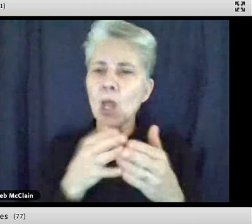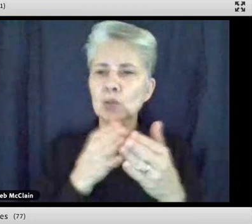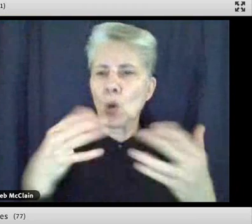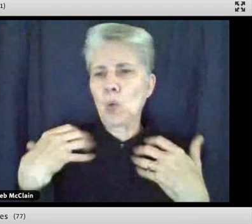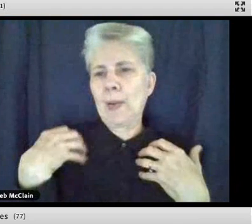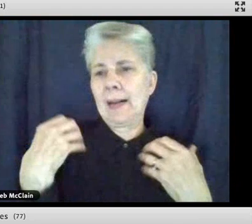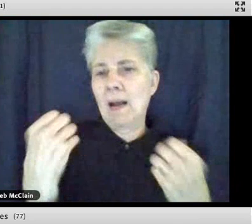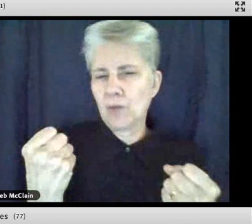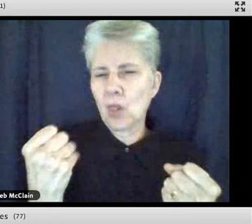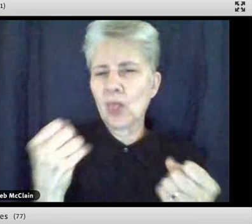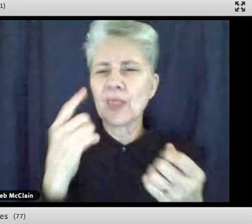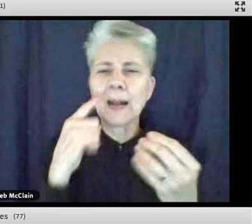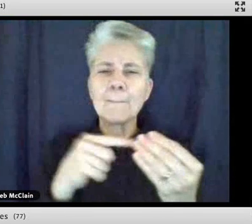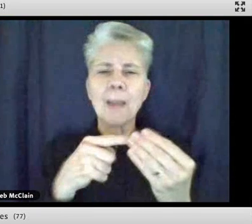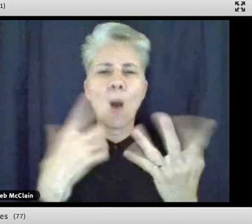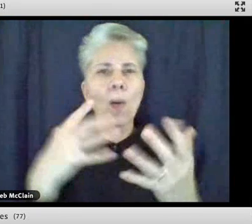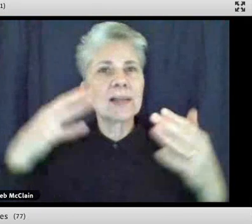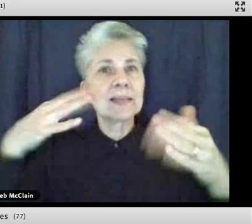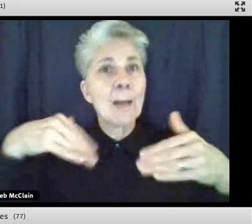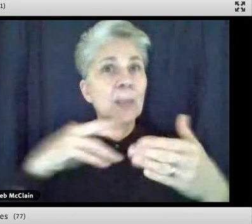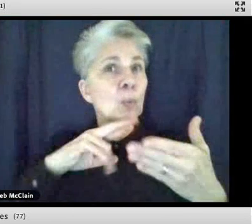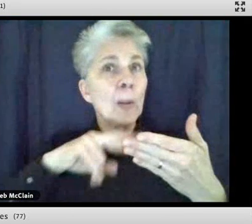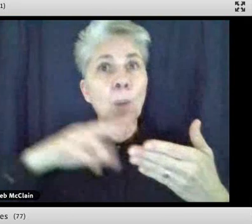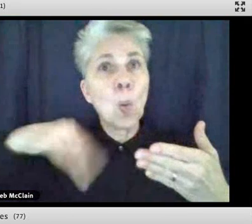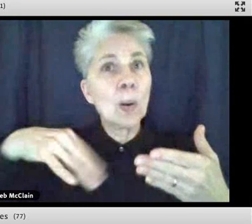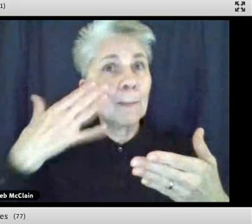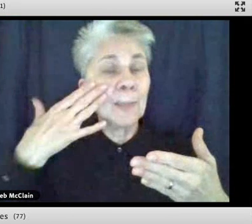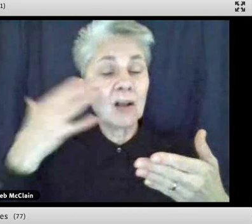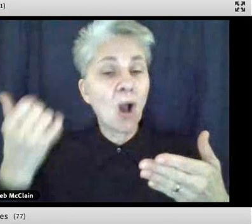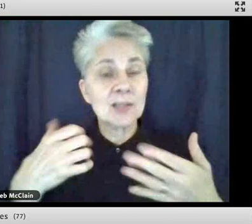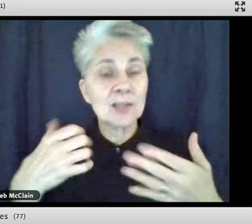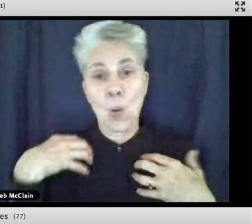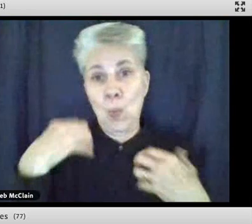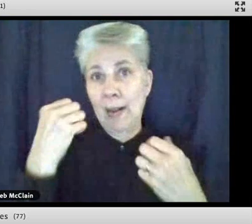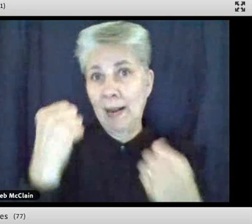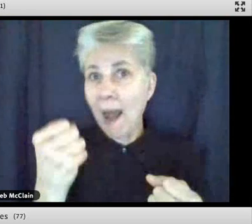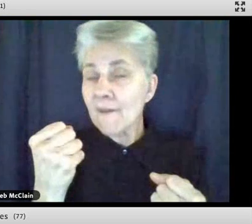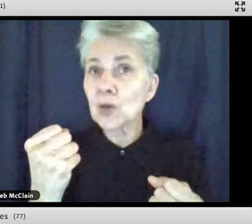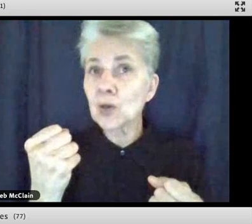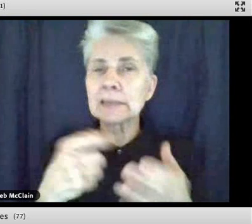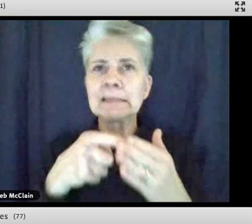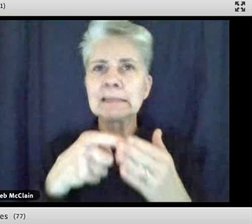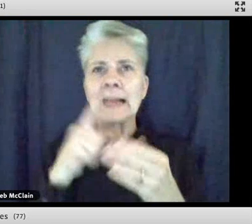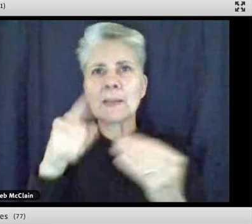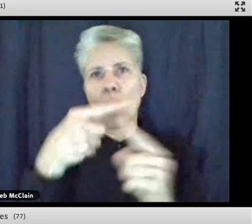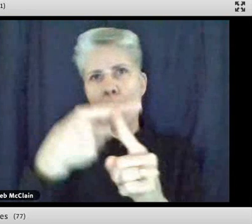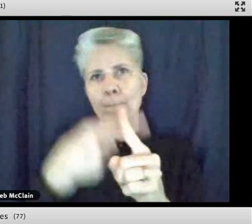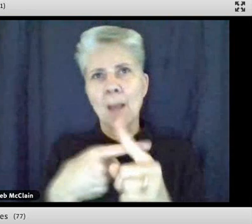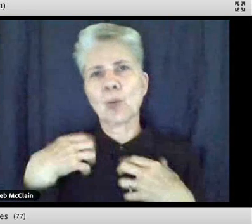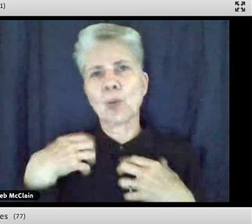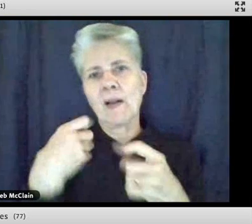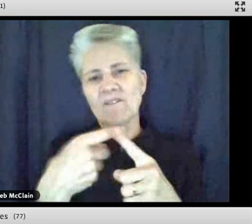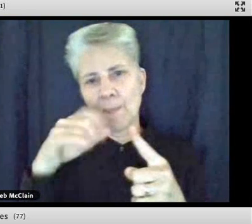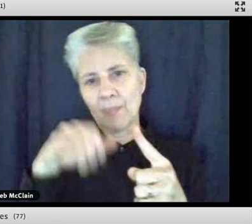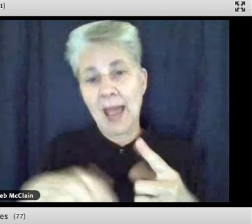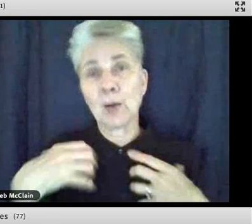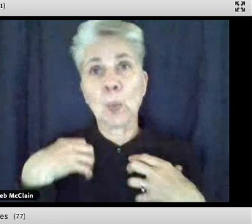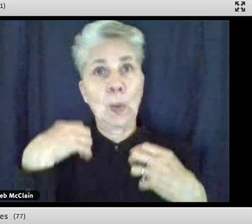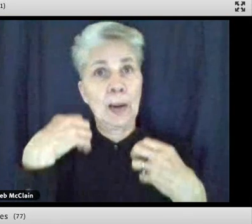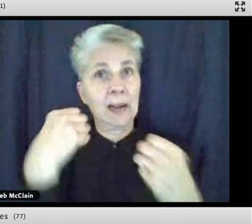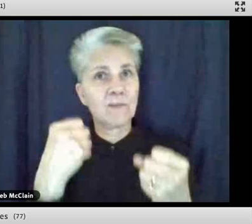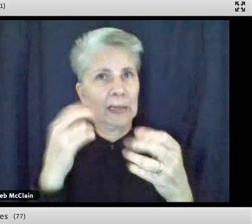recovered. Think about what hasn't been yet reported because the recovered, it takes about a month to recover from this, and the recovered